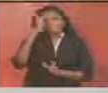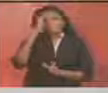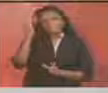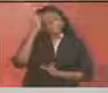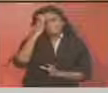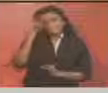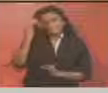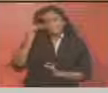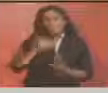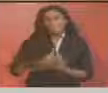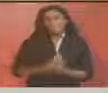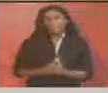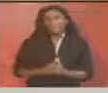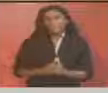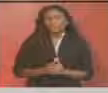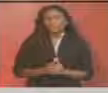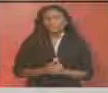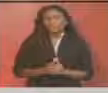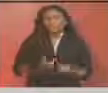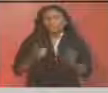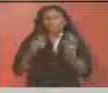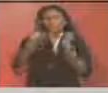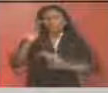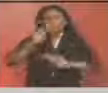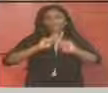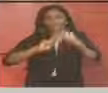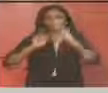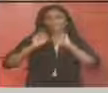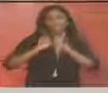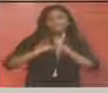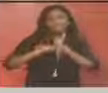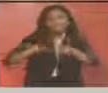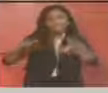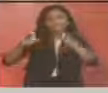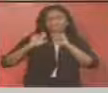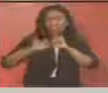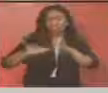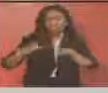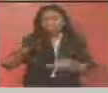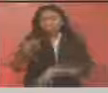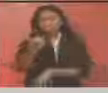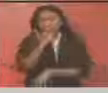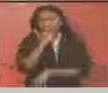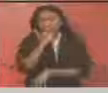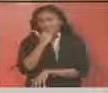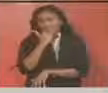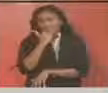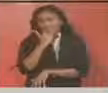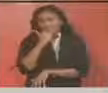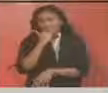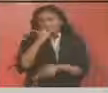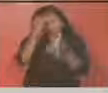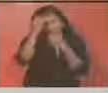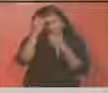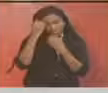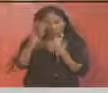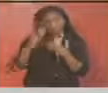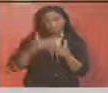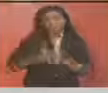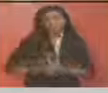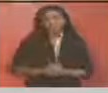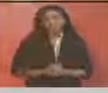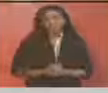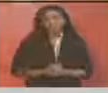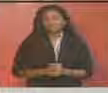this era of misinformation and disinformation, the government's vaccination